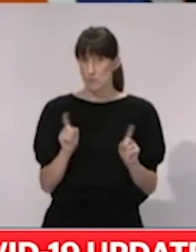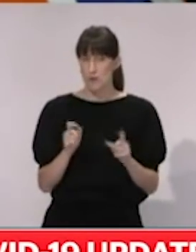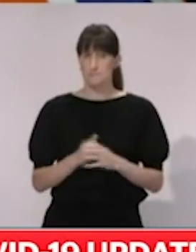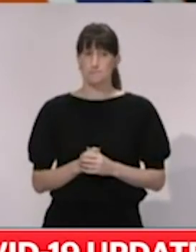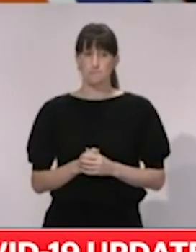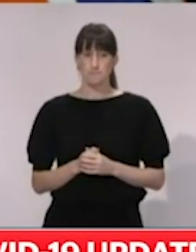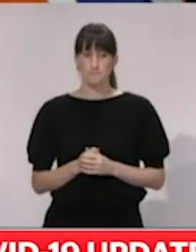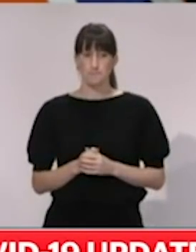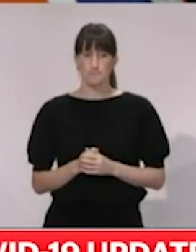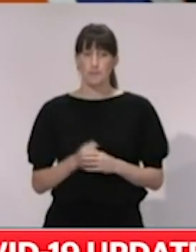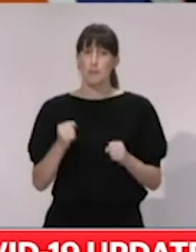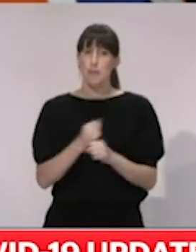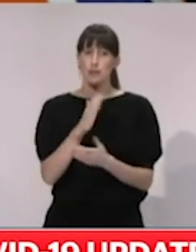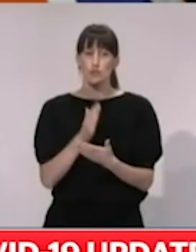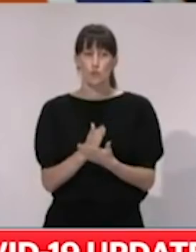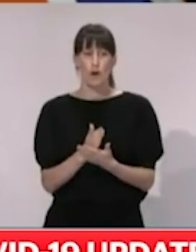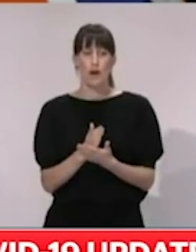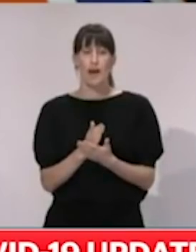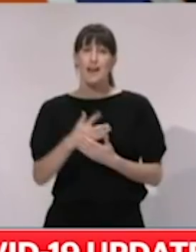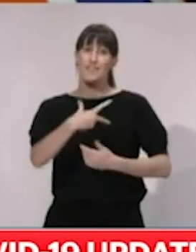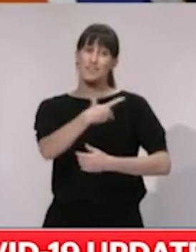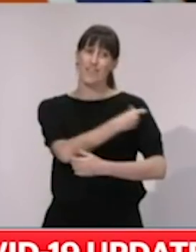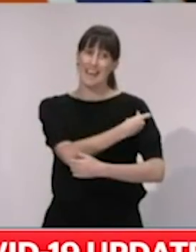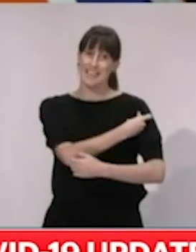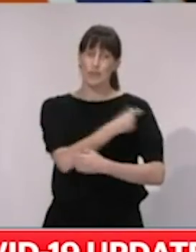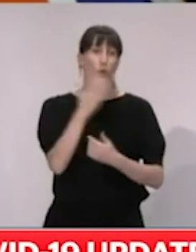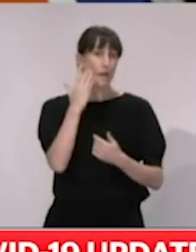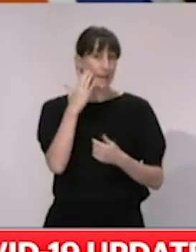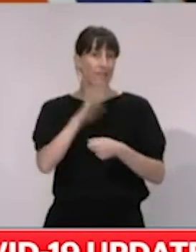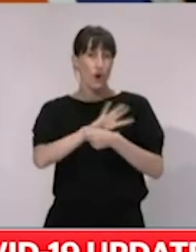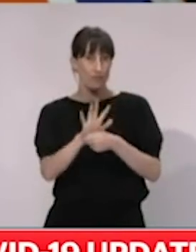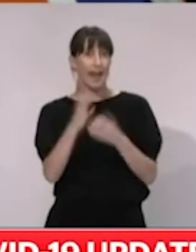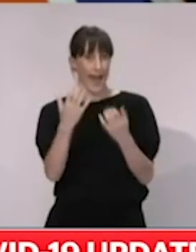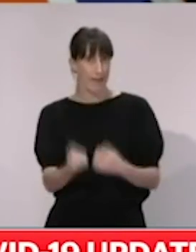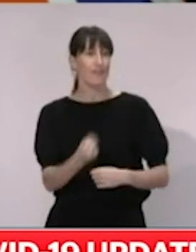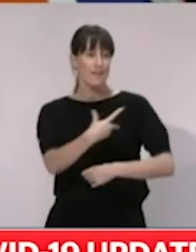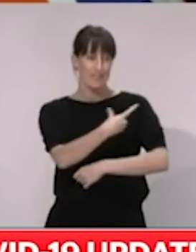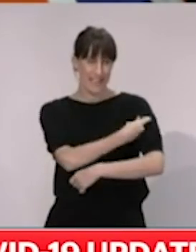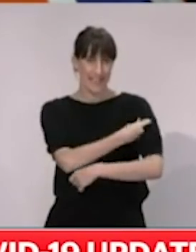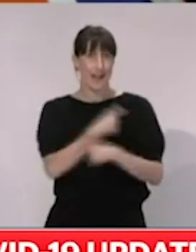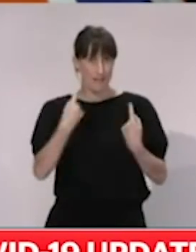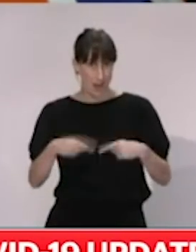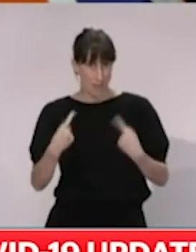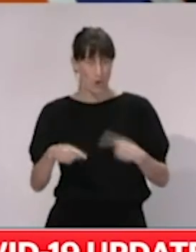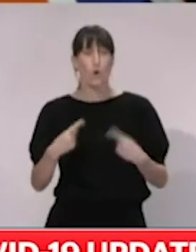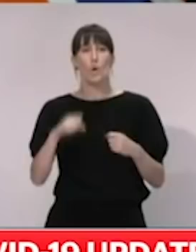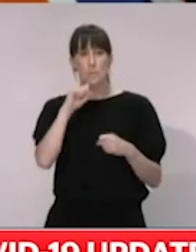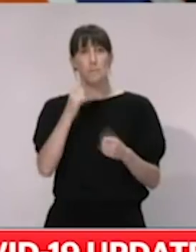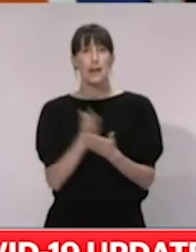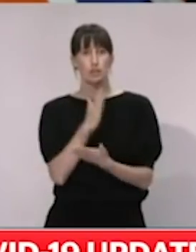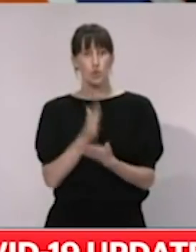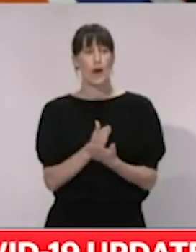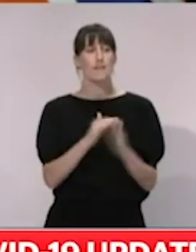ensure fair access to vaccines as part of the global efforts to develop and make these